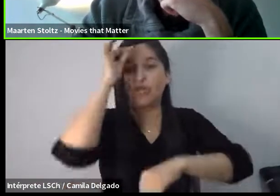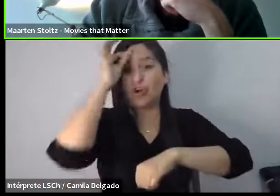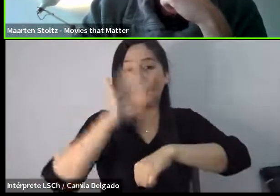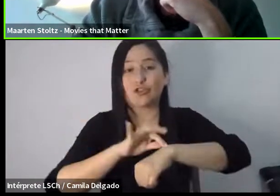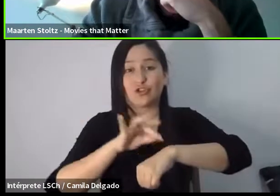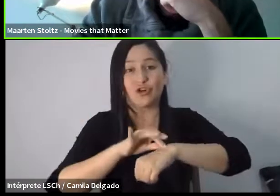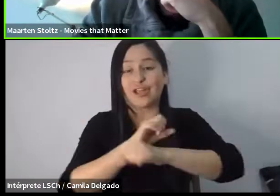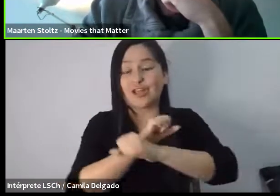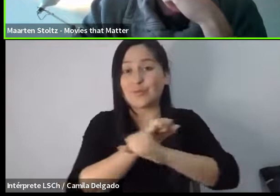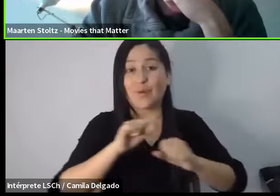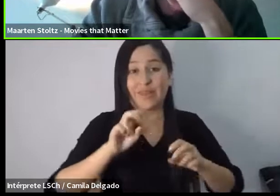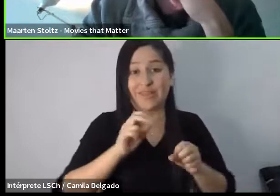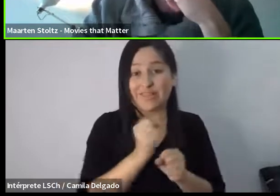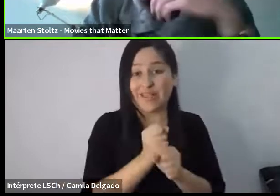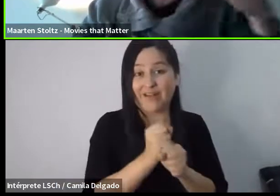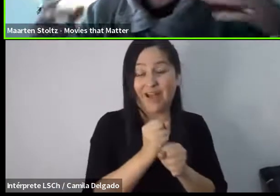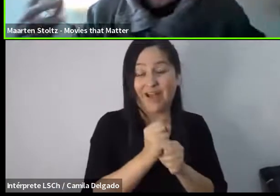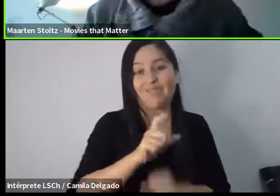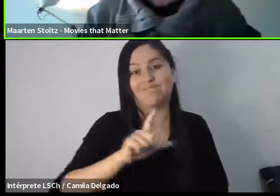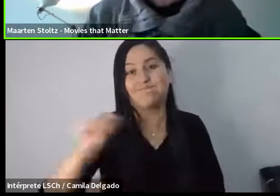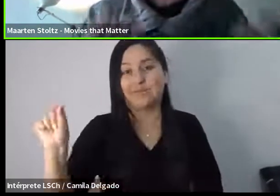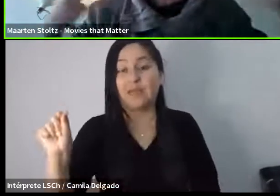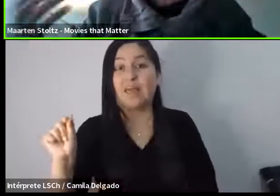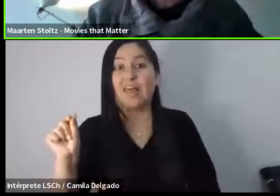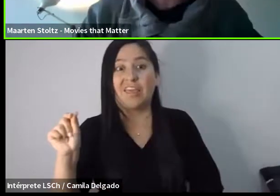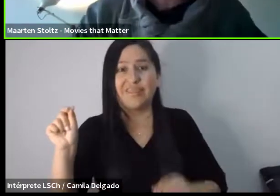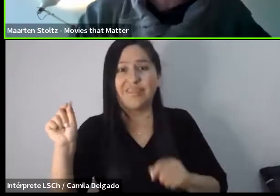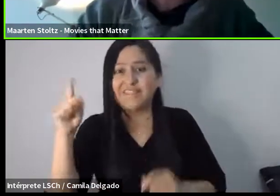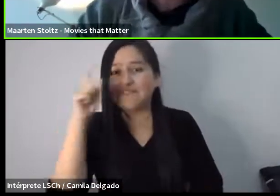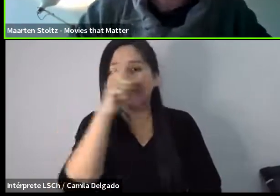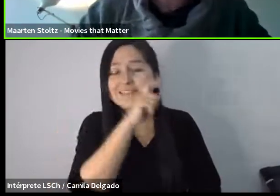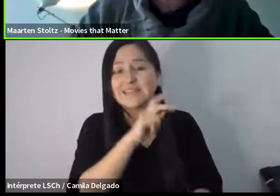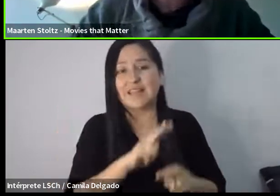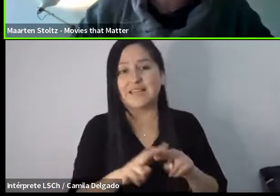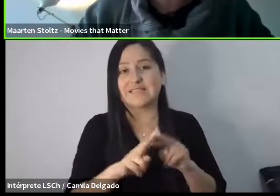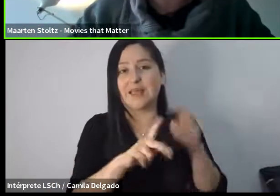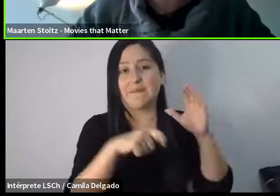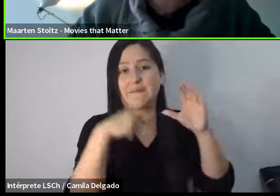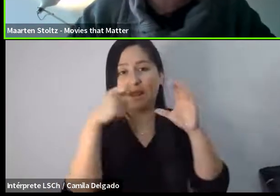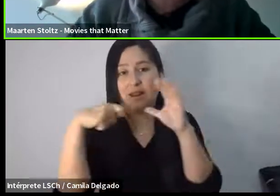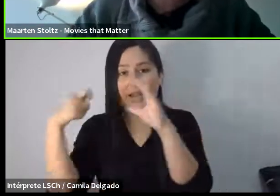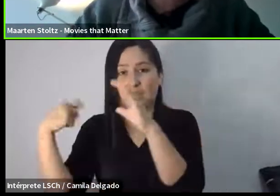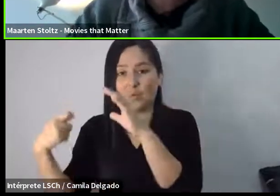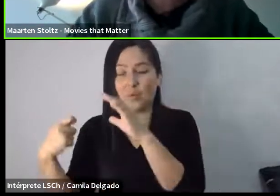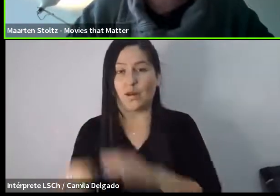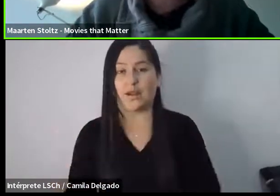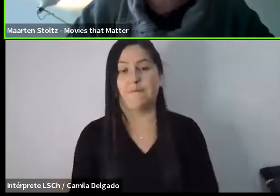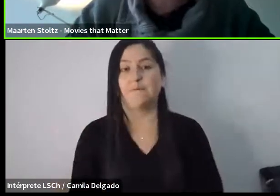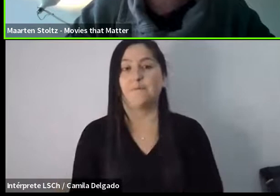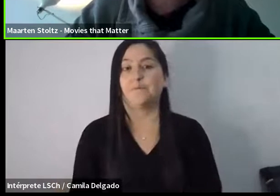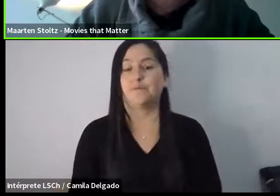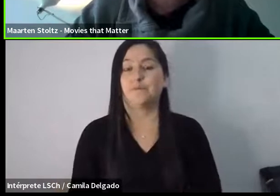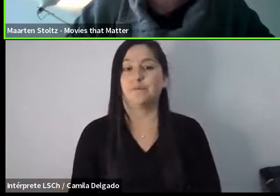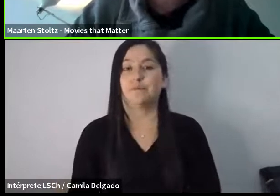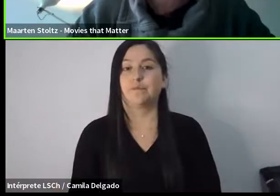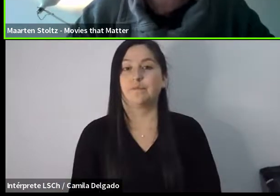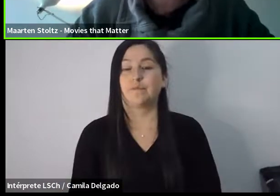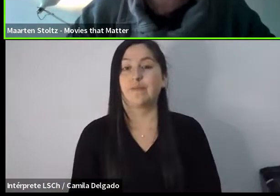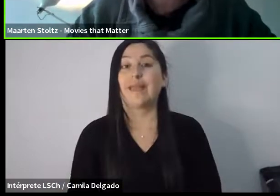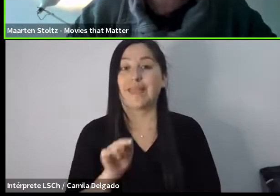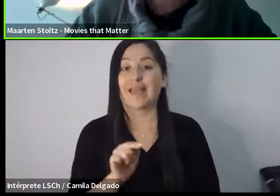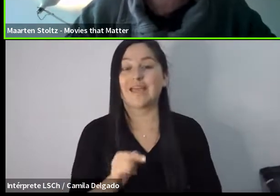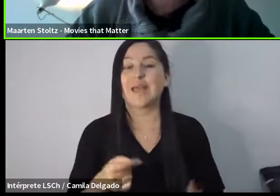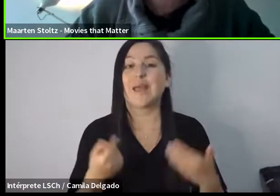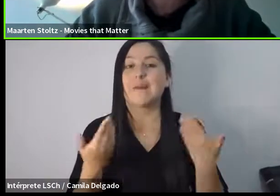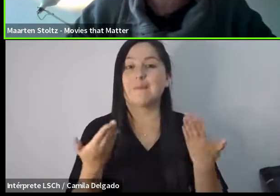to make. And Movies That Matter and One World are there to give a platform to these filmmakers that risk everything to get